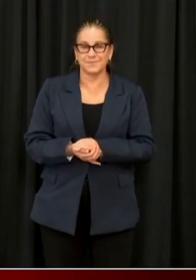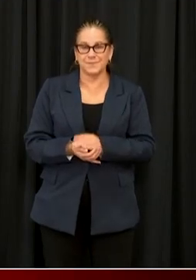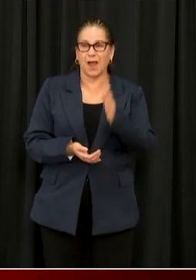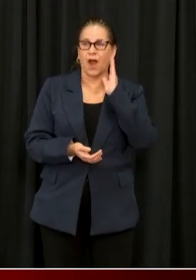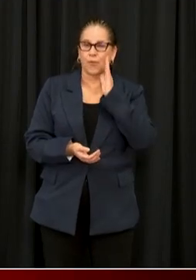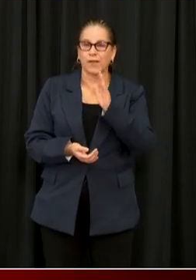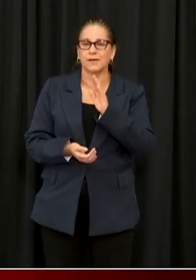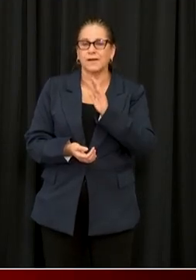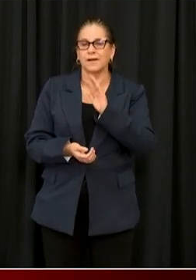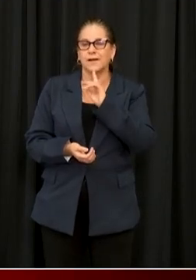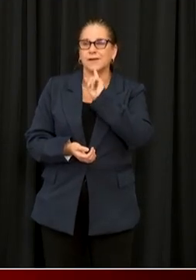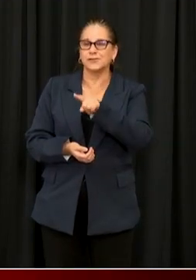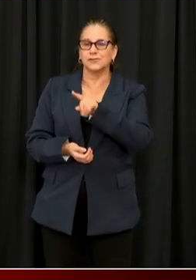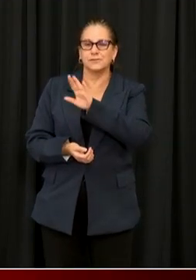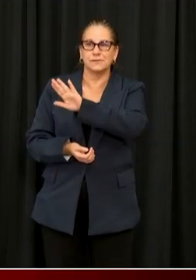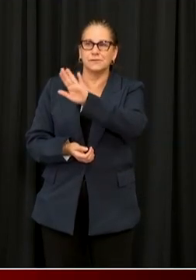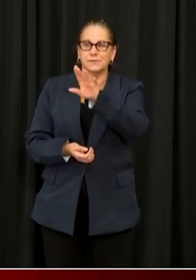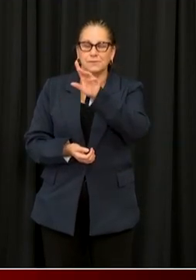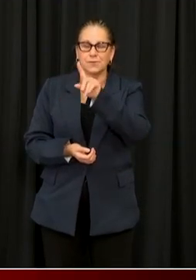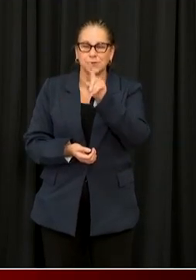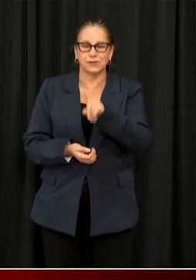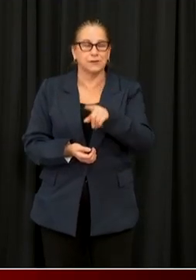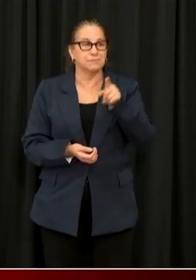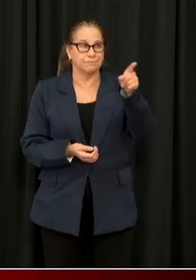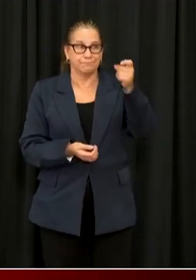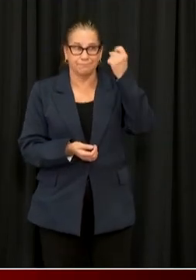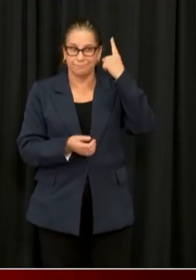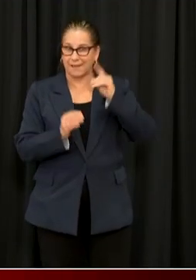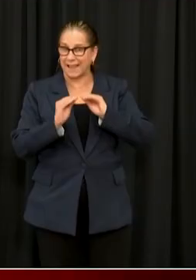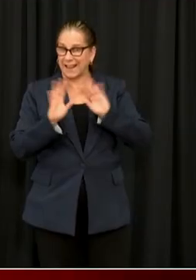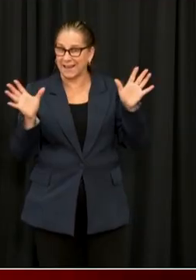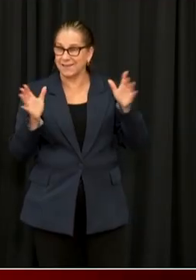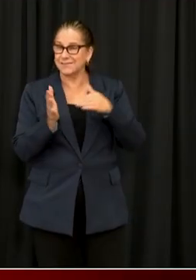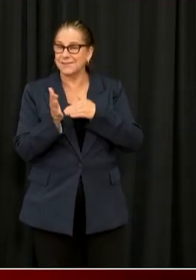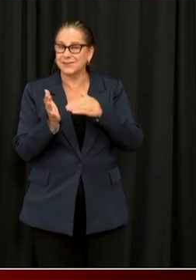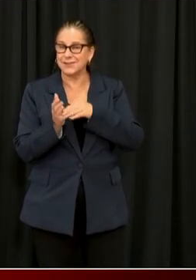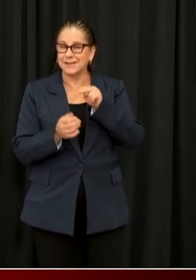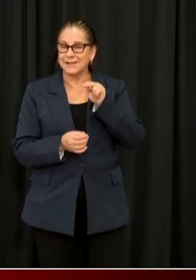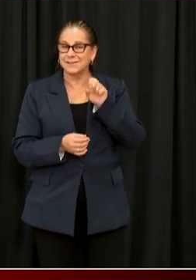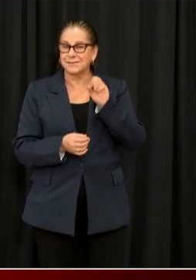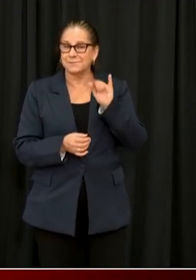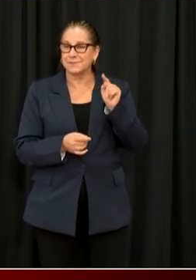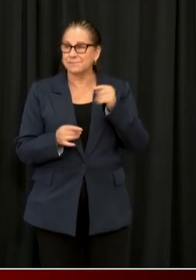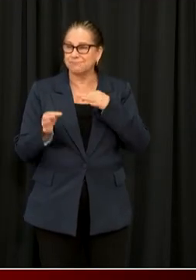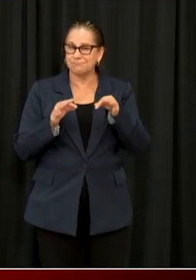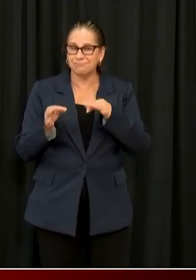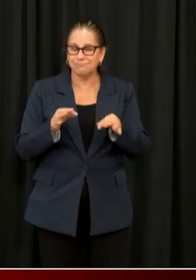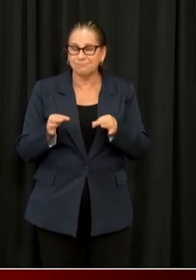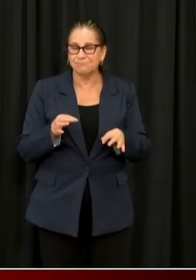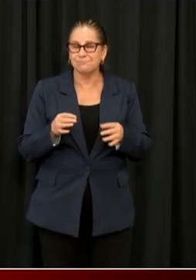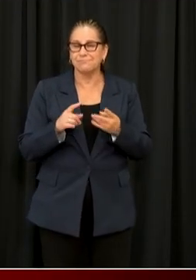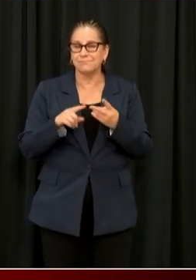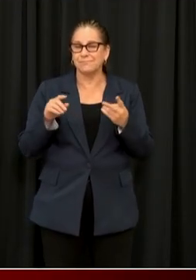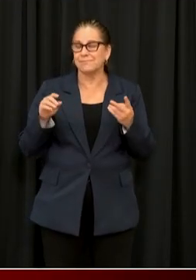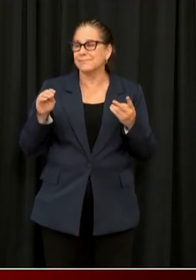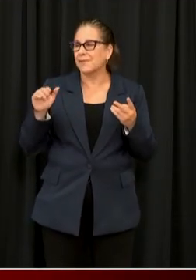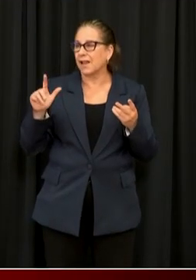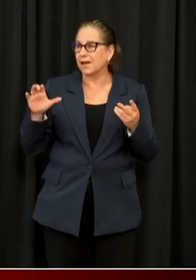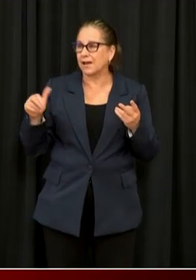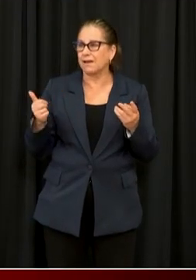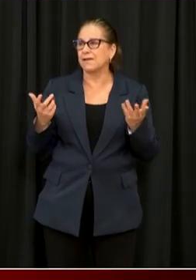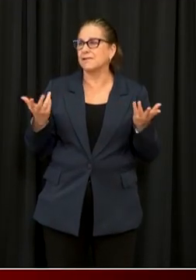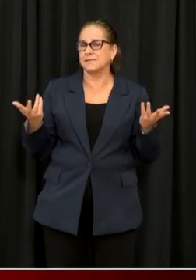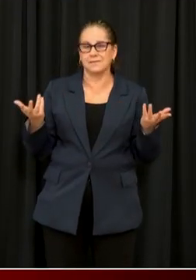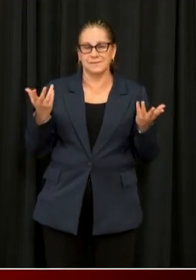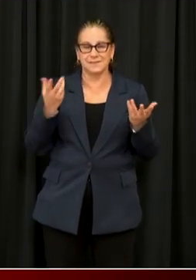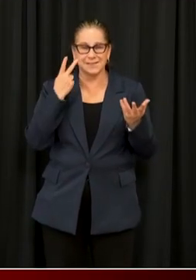Mr. Stewart that please just answer the phone. It's going to be the health department calling,